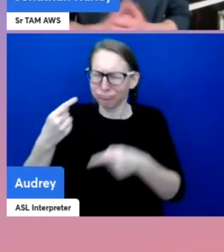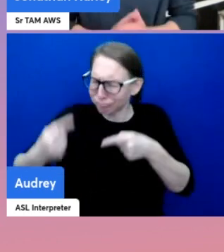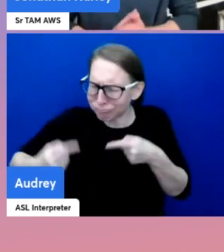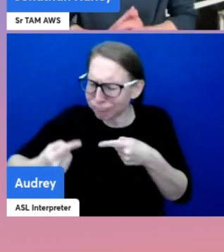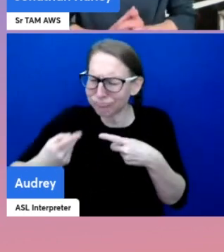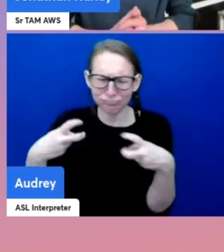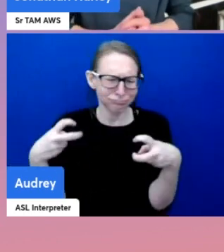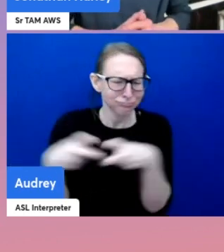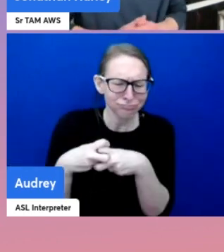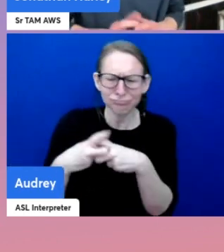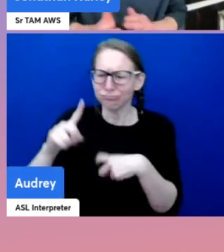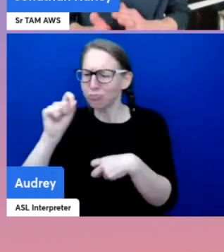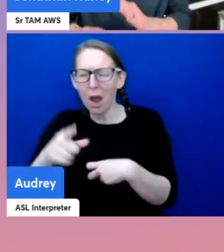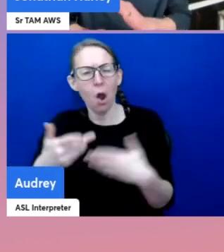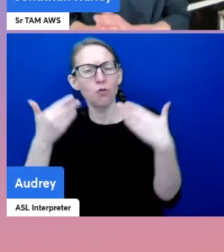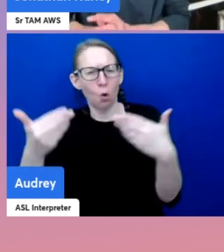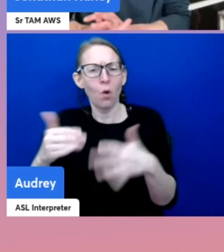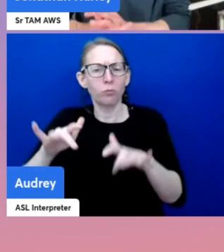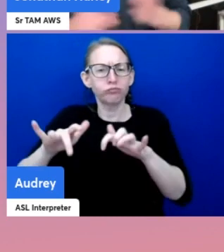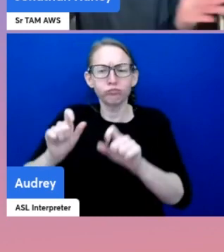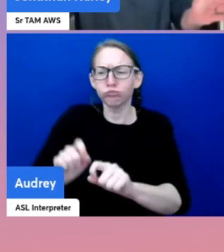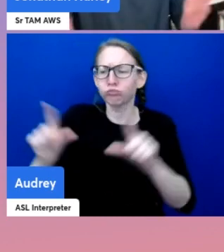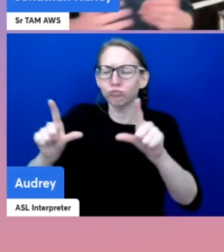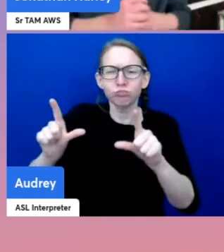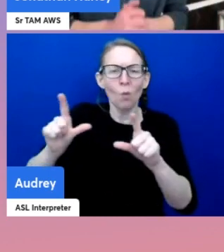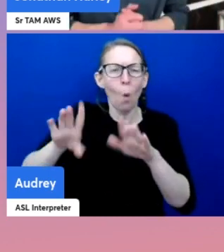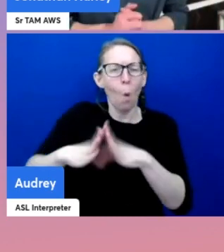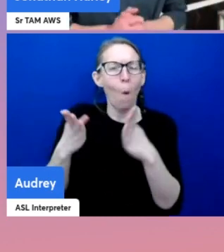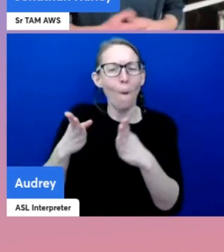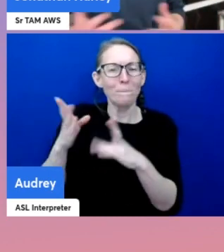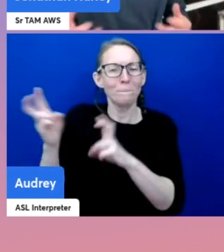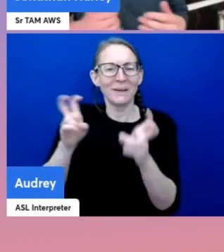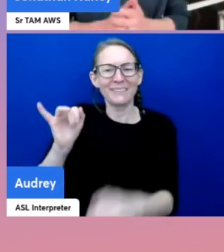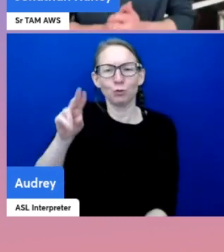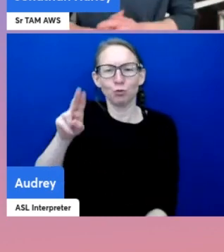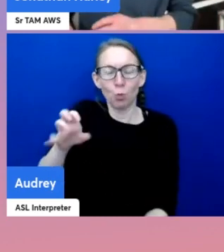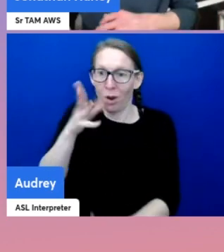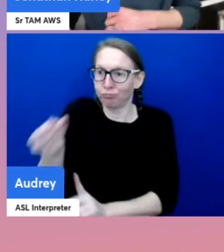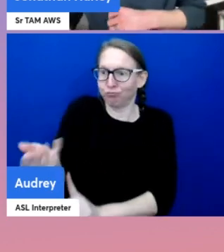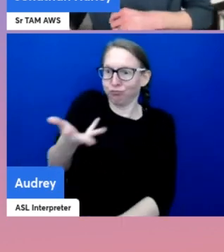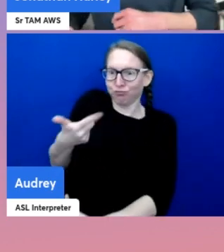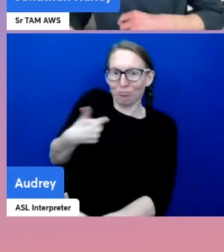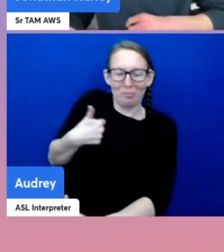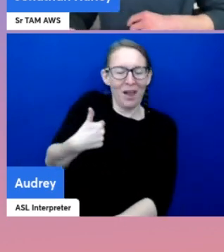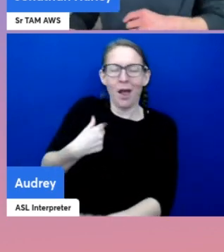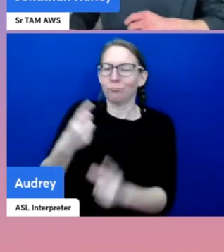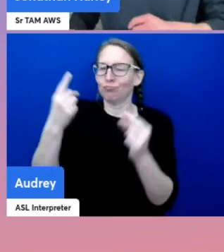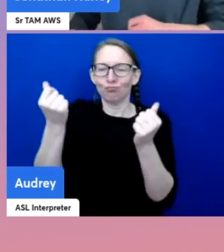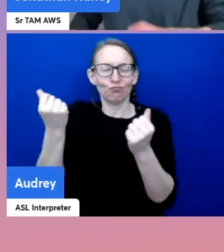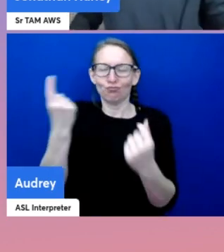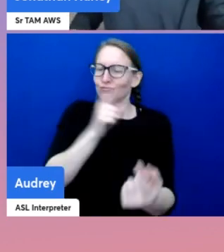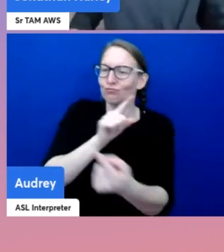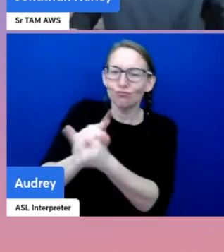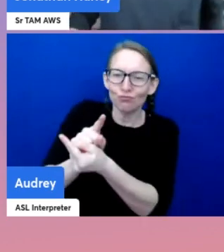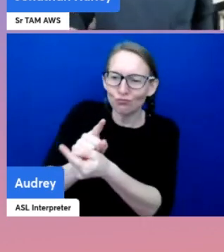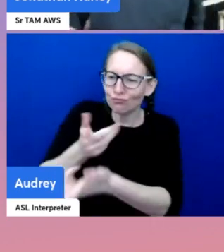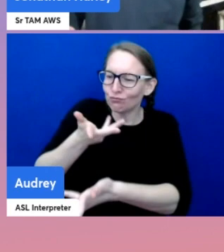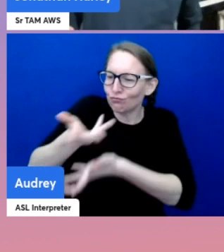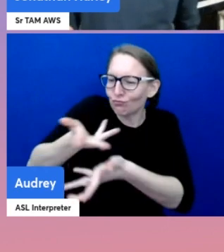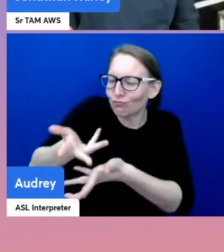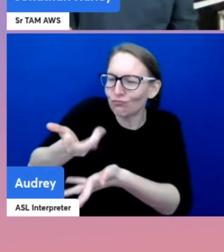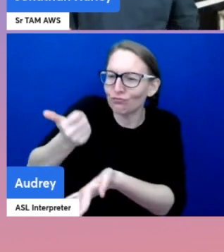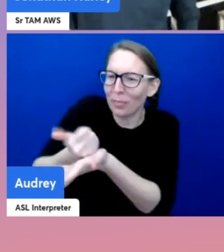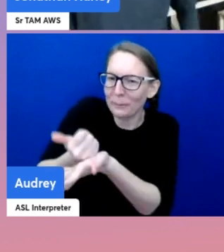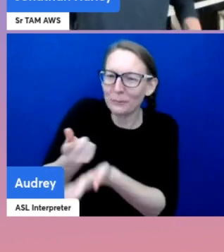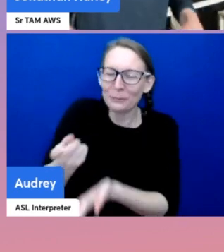questions, don't hesitate to open up an issue, and that will notify me immediately, and I can come back and jump into the discussion with